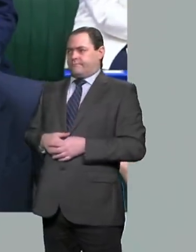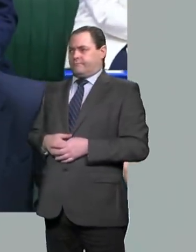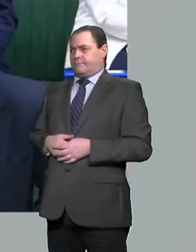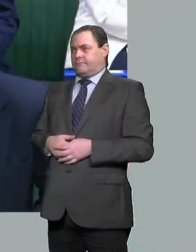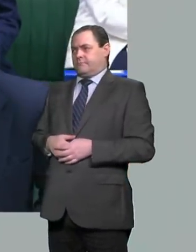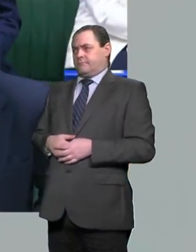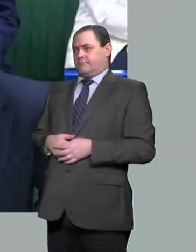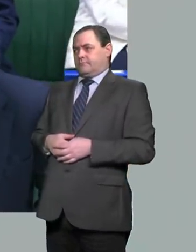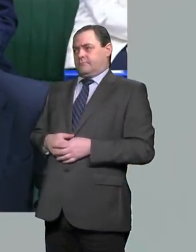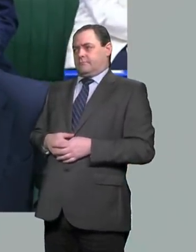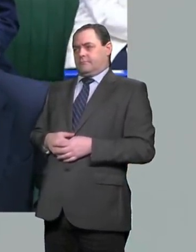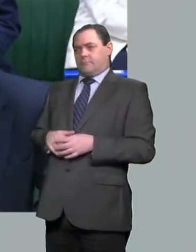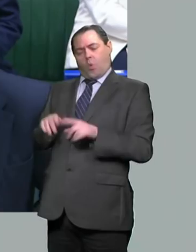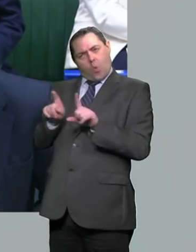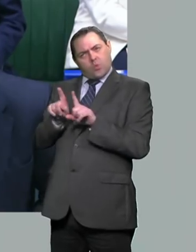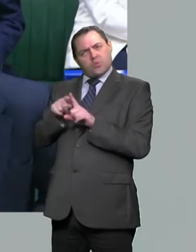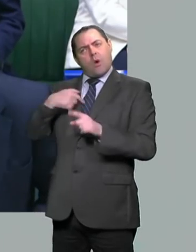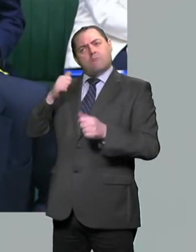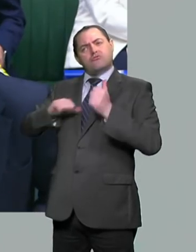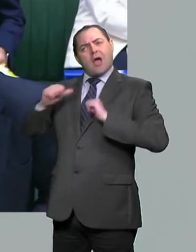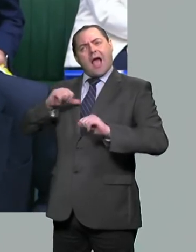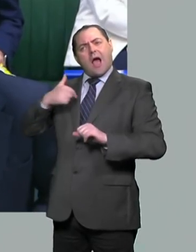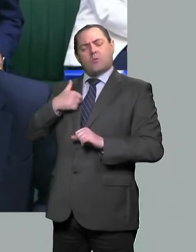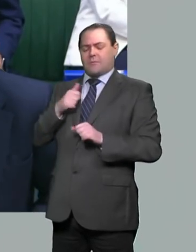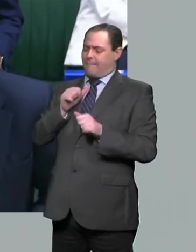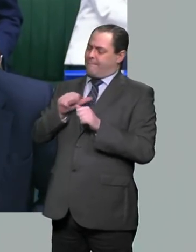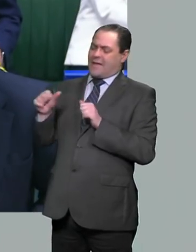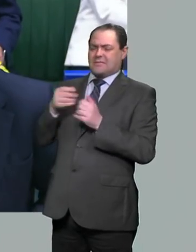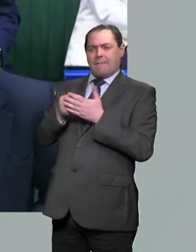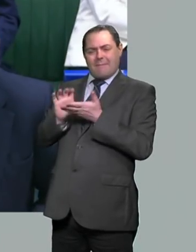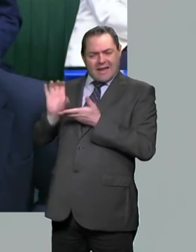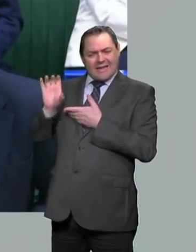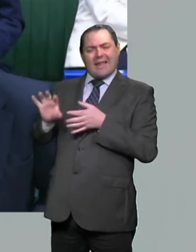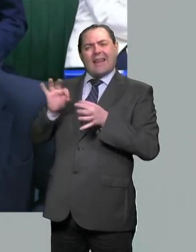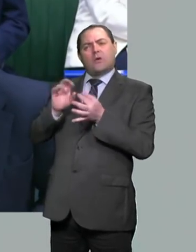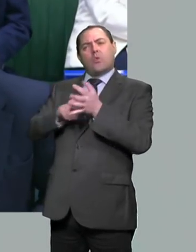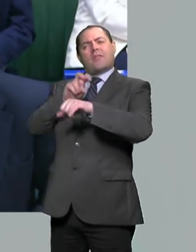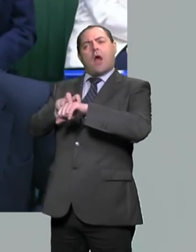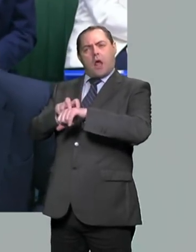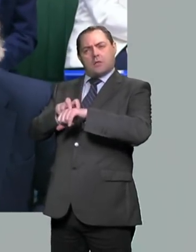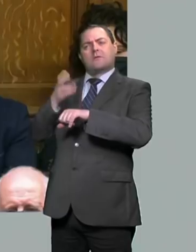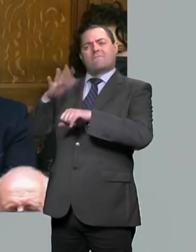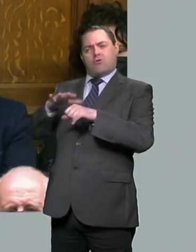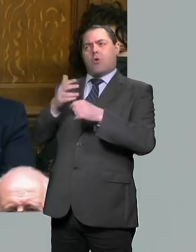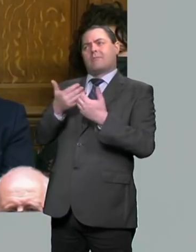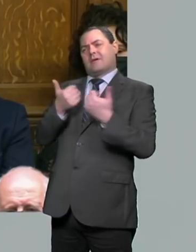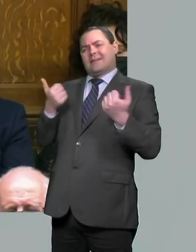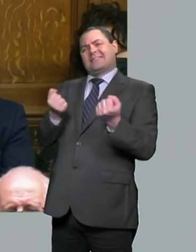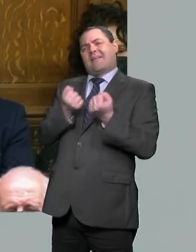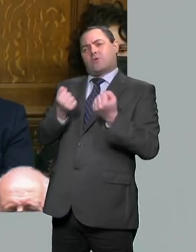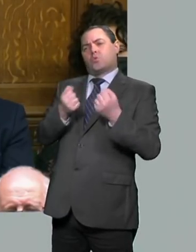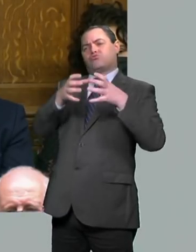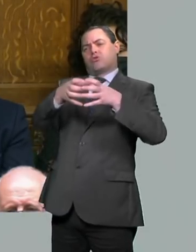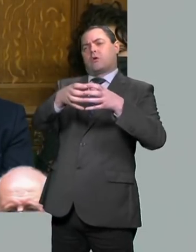And I'm also proud that we've had the biggest investment in Northern Ireland since devolution began, and we've